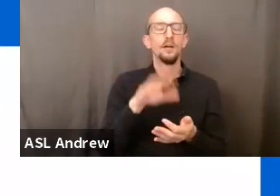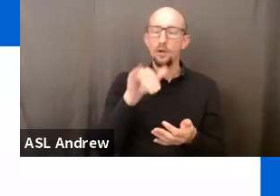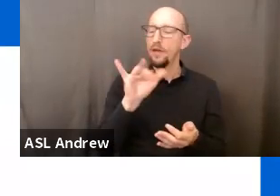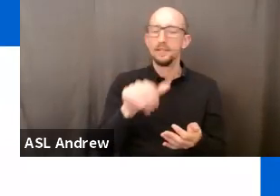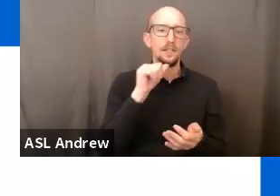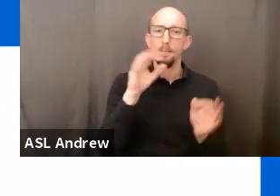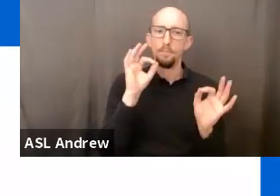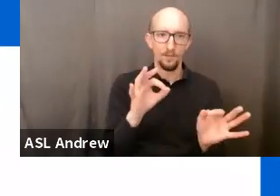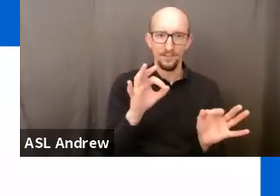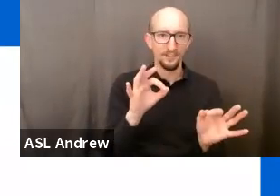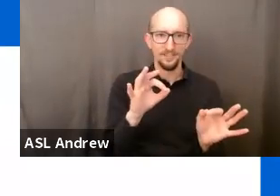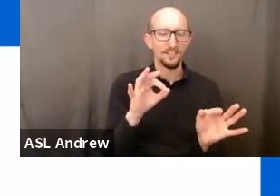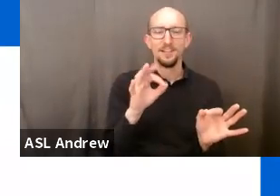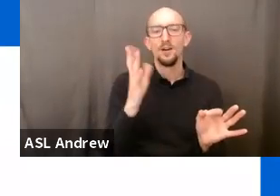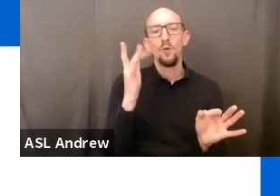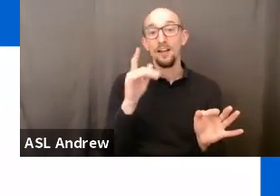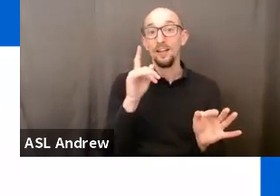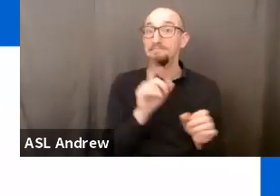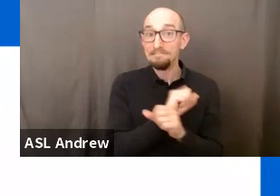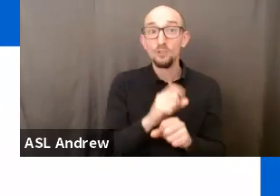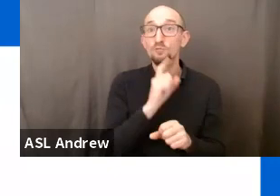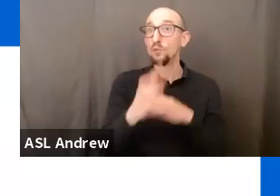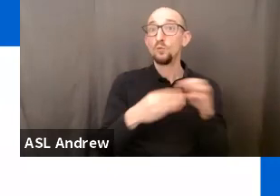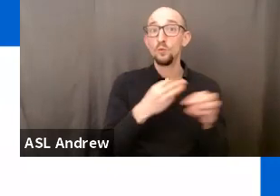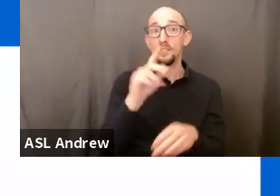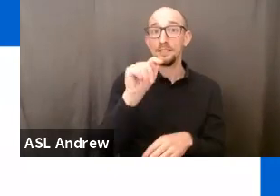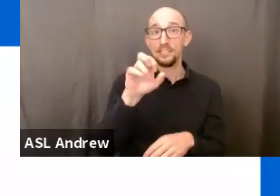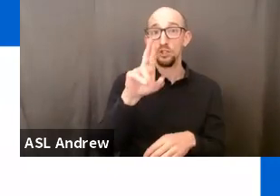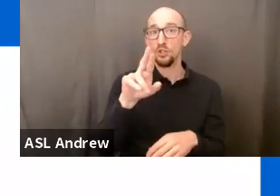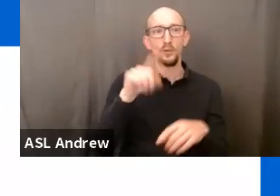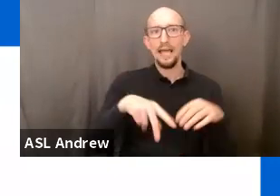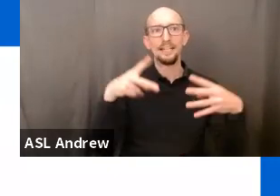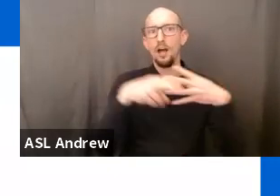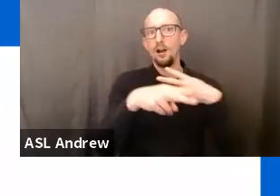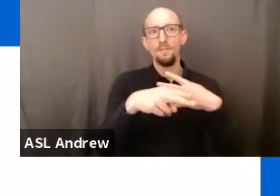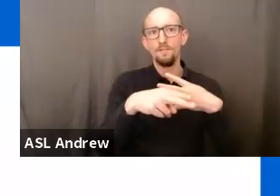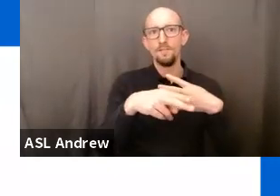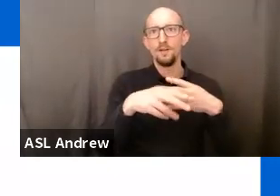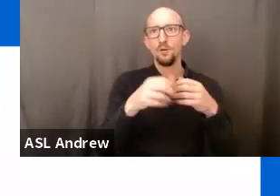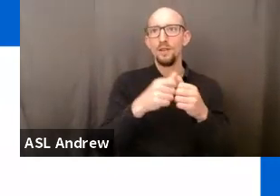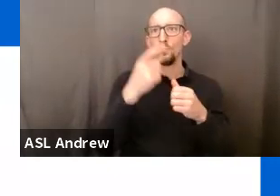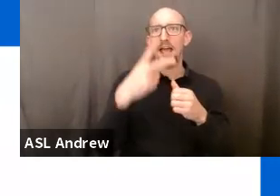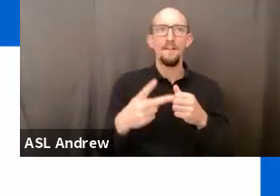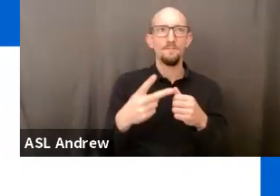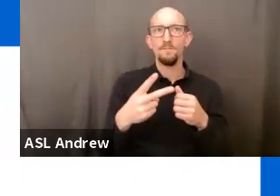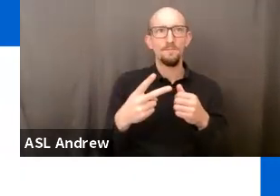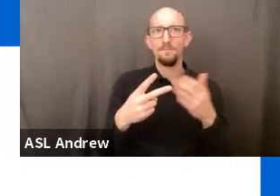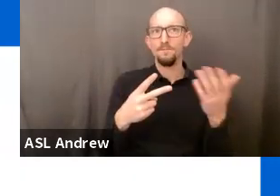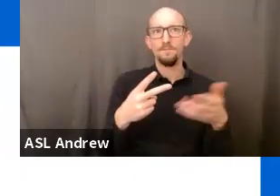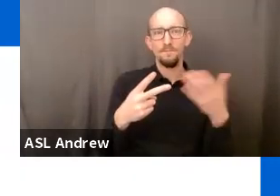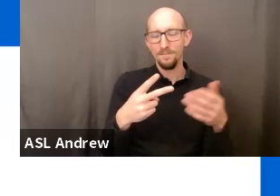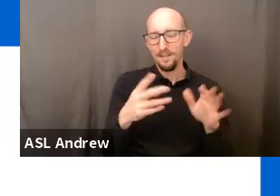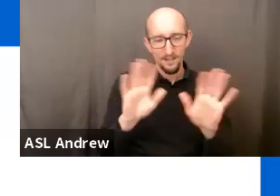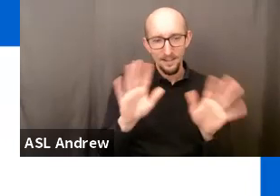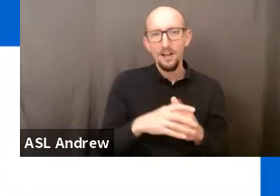tier in half, for example. Right. So you might end up with one tier that's, 5,050,